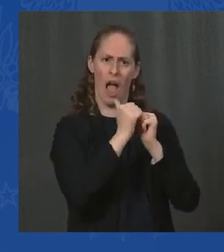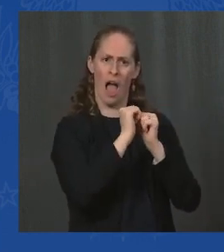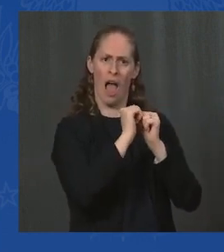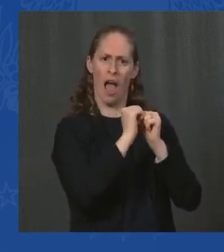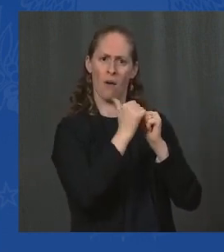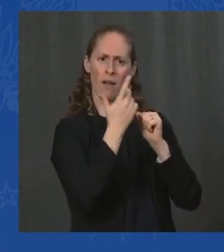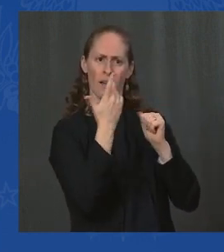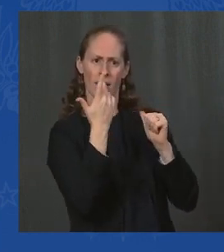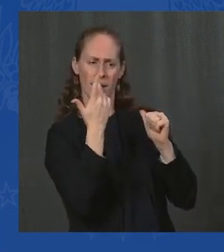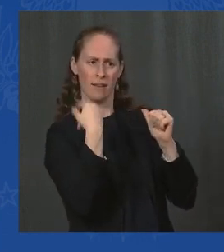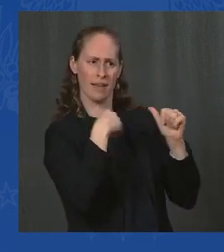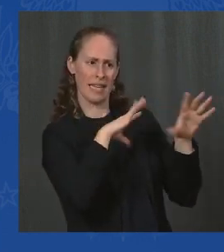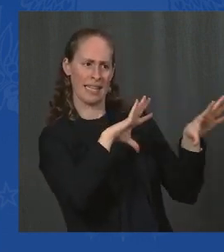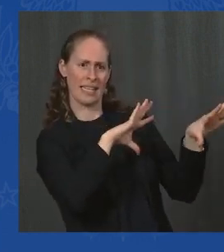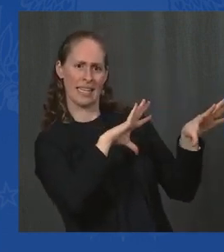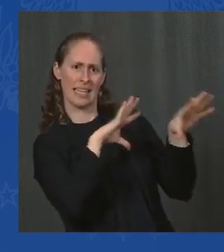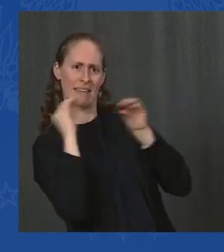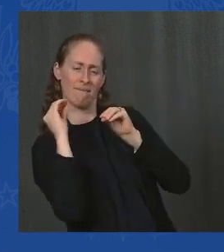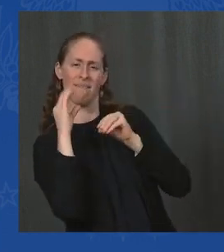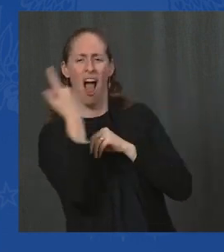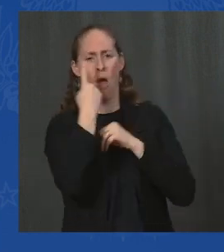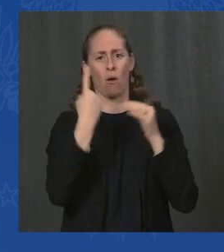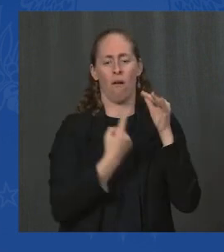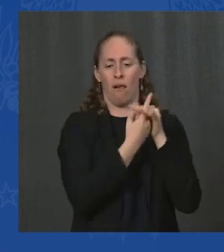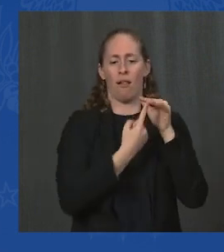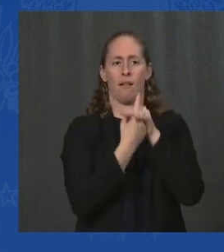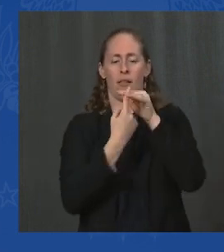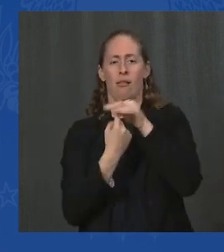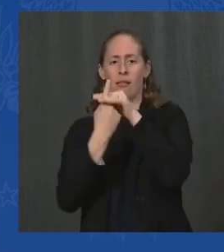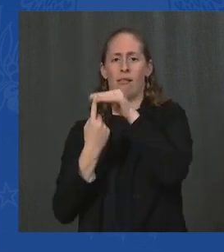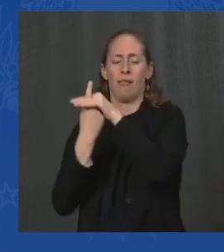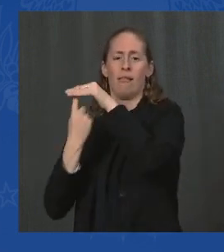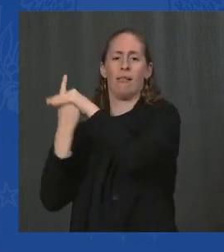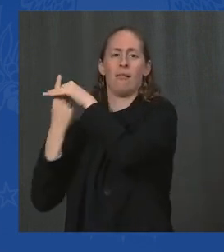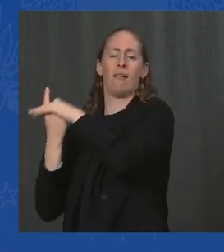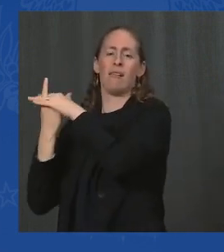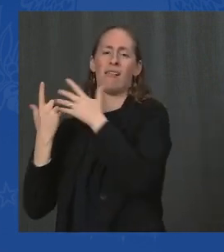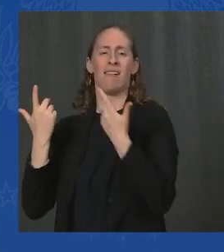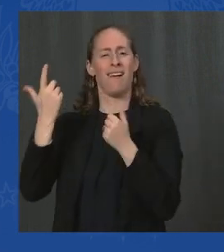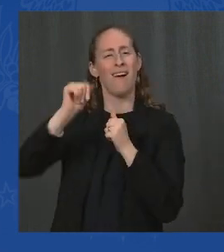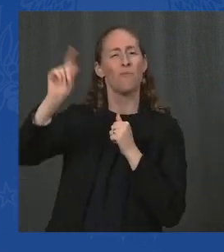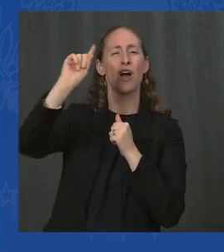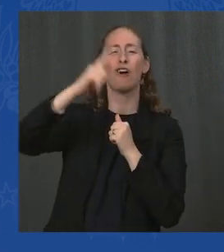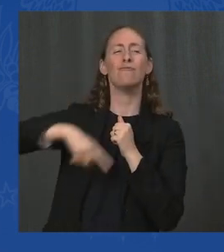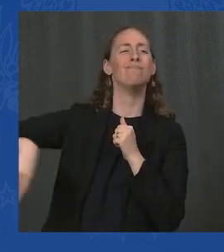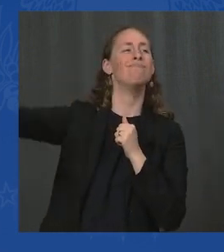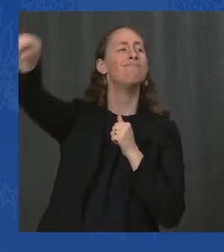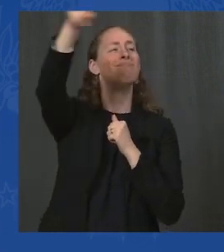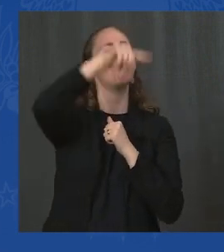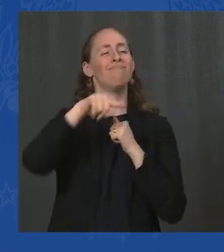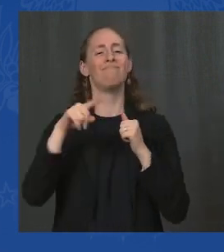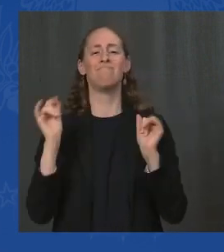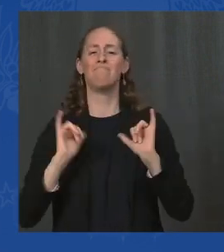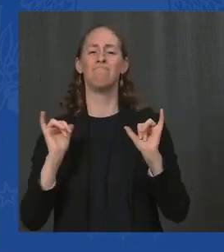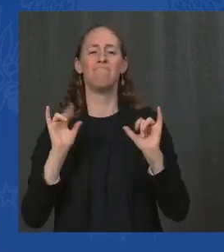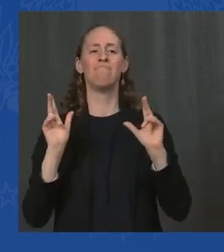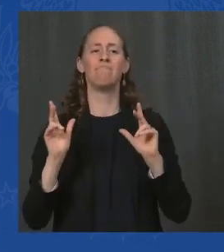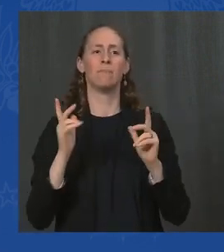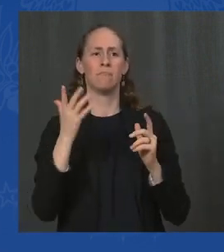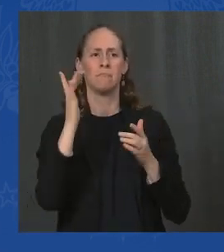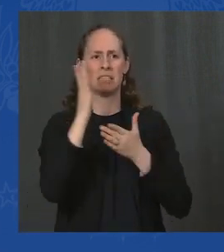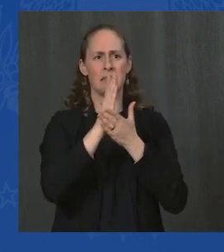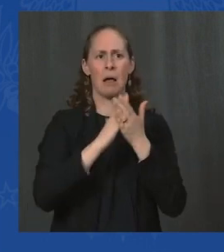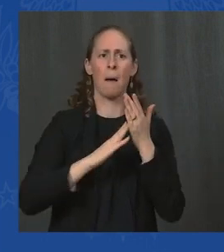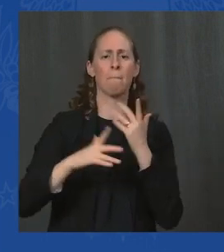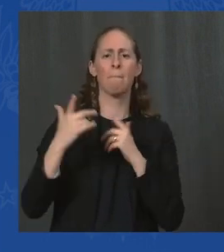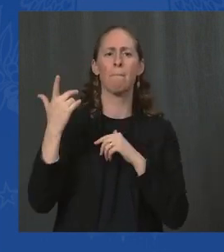challenges, and threats we faced. None. There are those who would say we should have stayed indefinitely for years